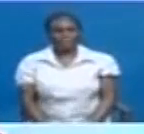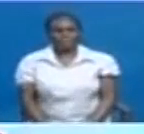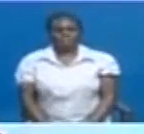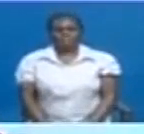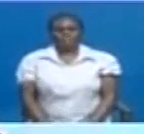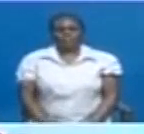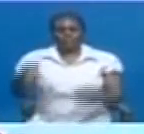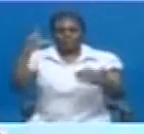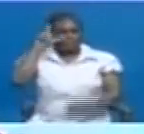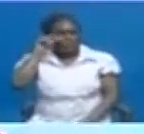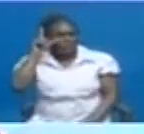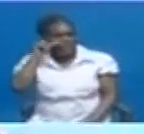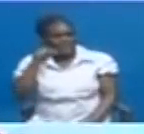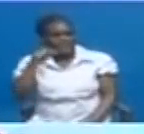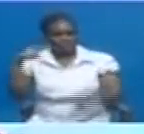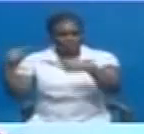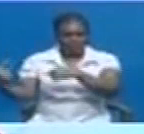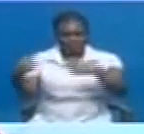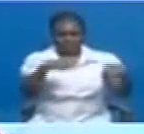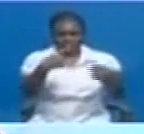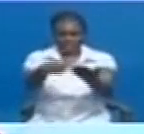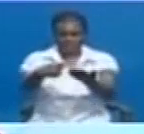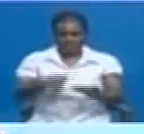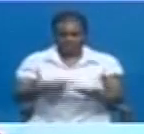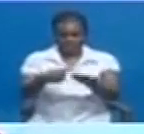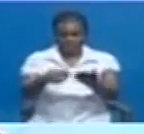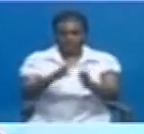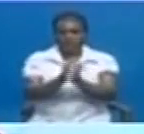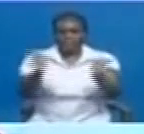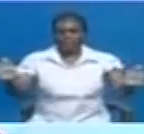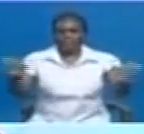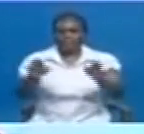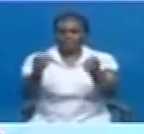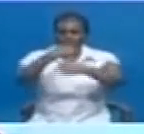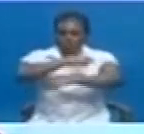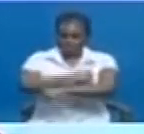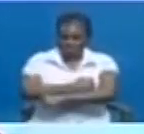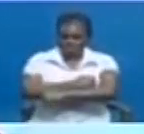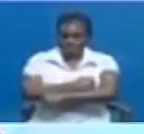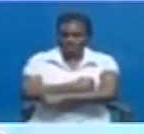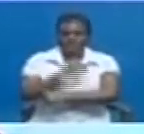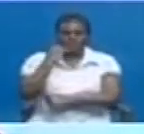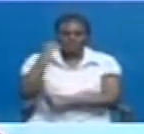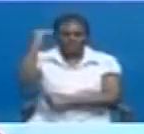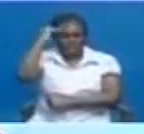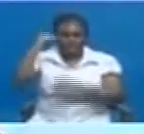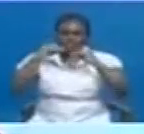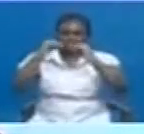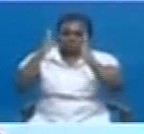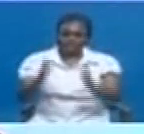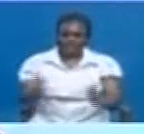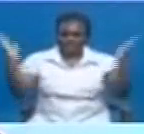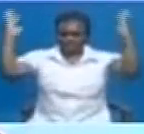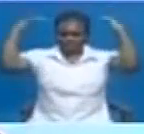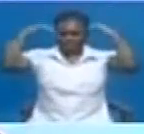Let's take you to the coast now. The contentious debate on title deeds for public schools was revived at the Kenya Primary Schools Heads